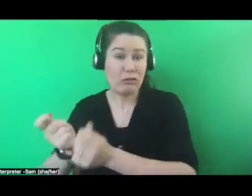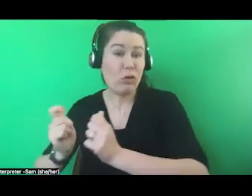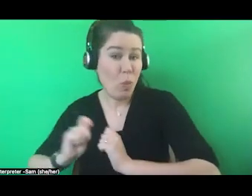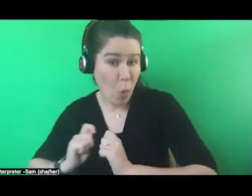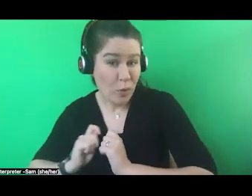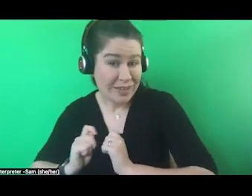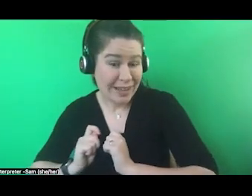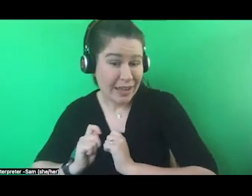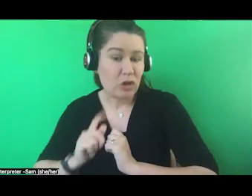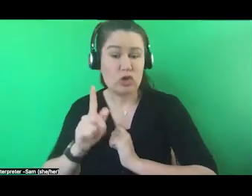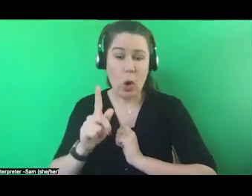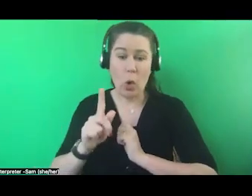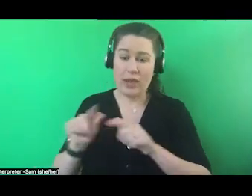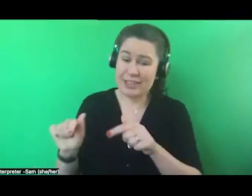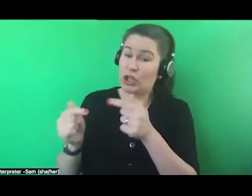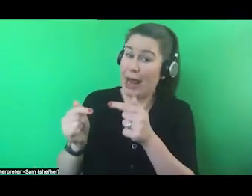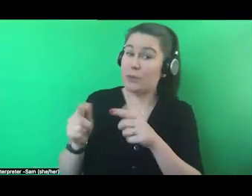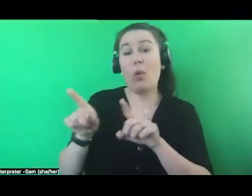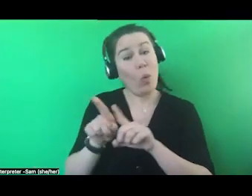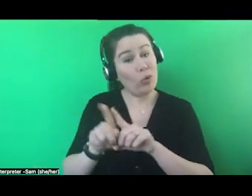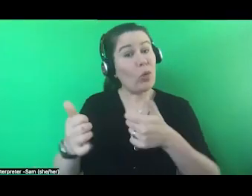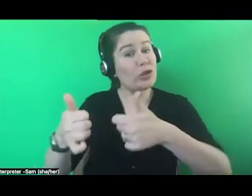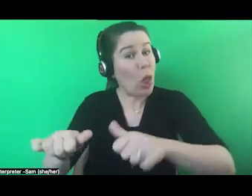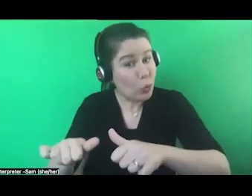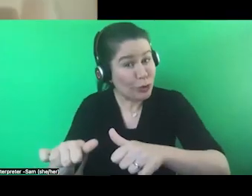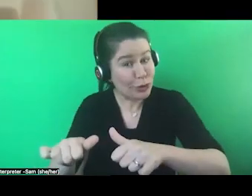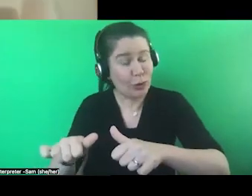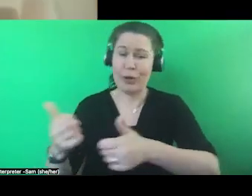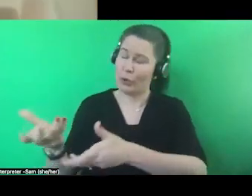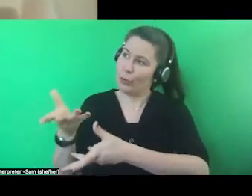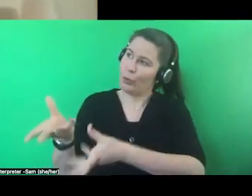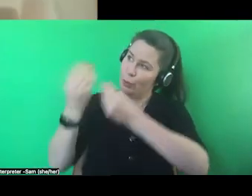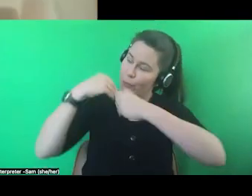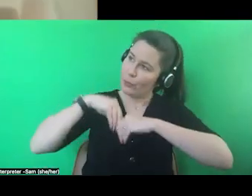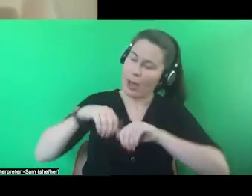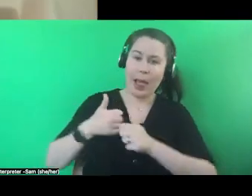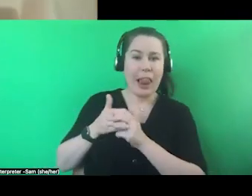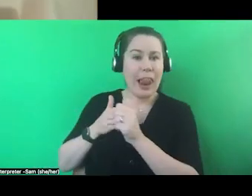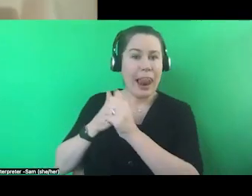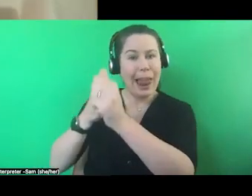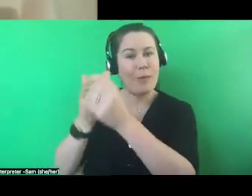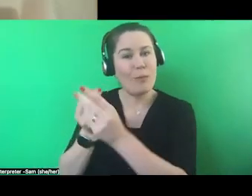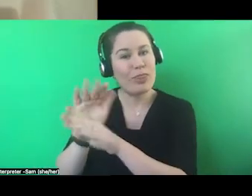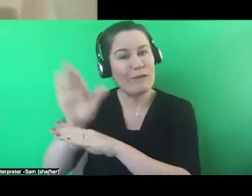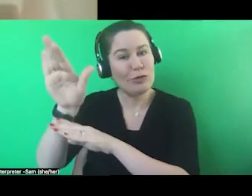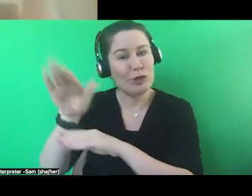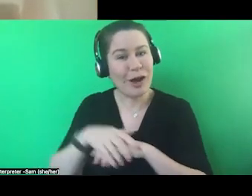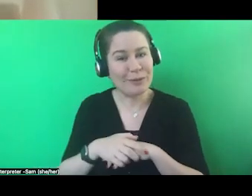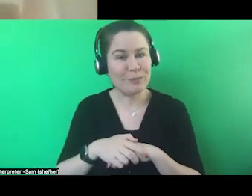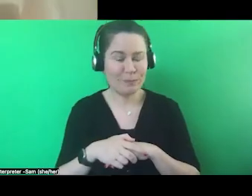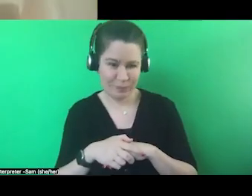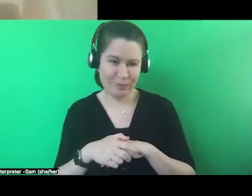same time, it is a solution that can help us and guide us into the future. Thank you. Thank you very much for your wonderful